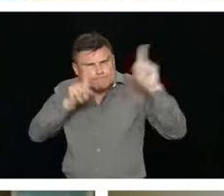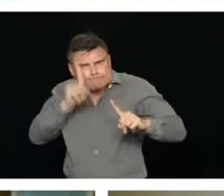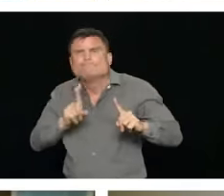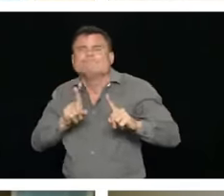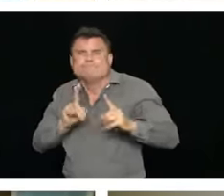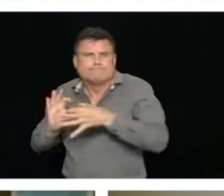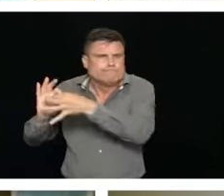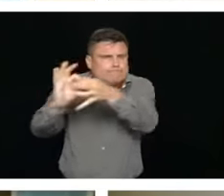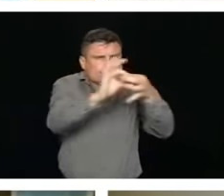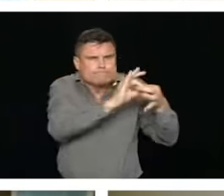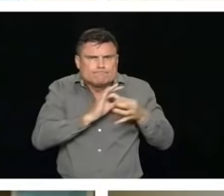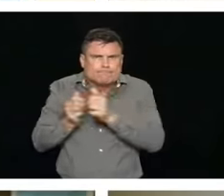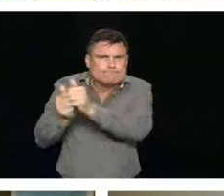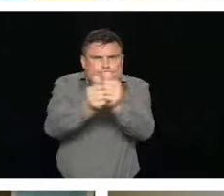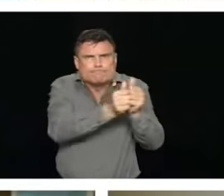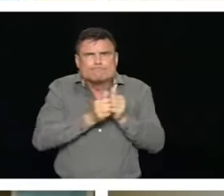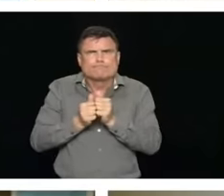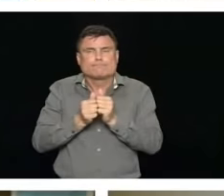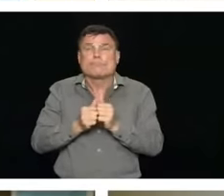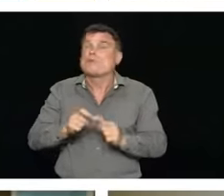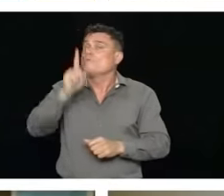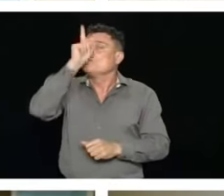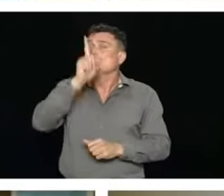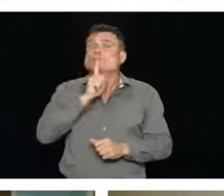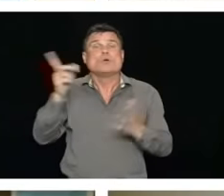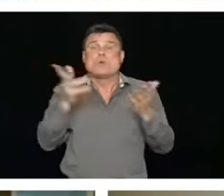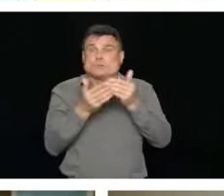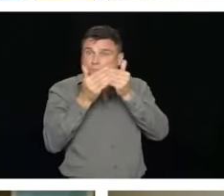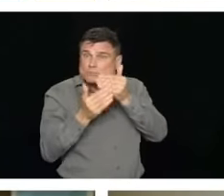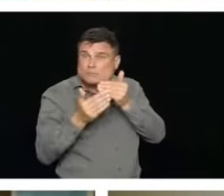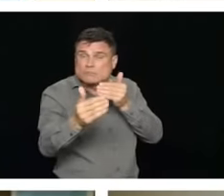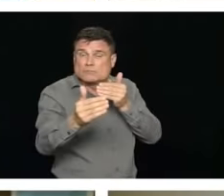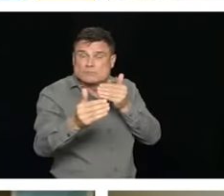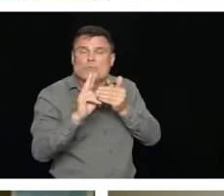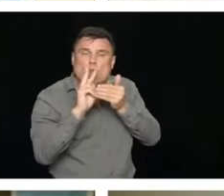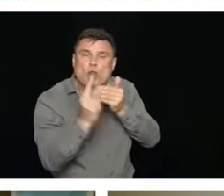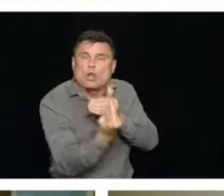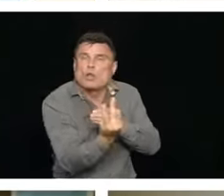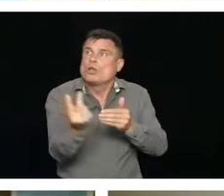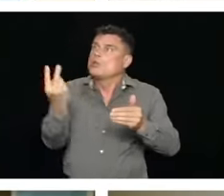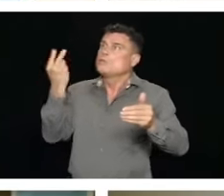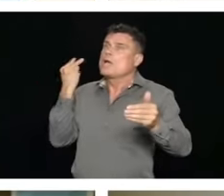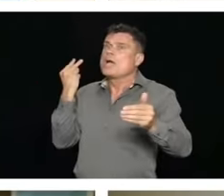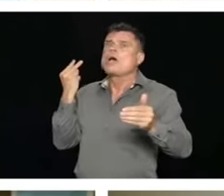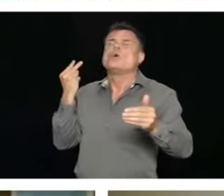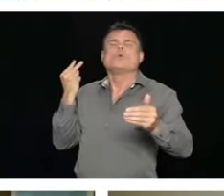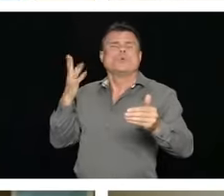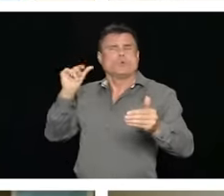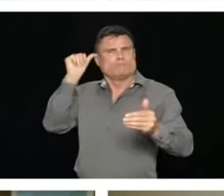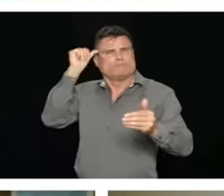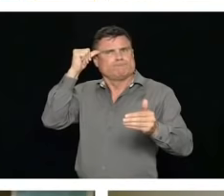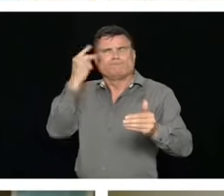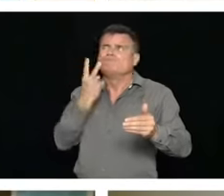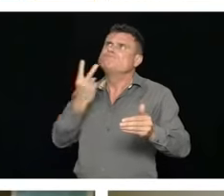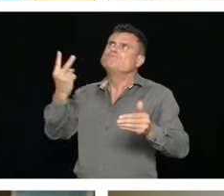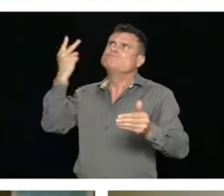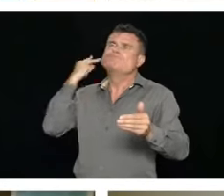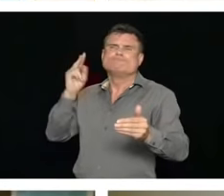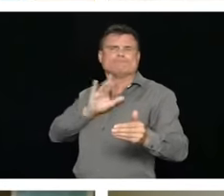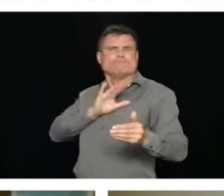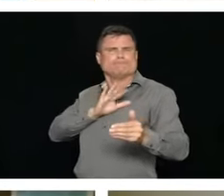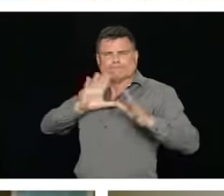about that, remembering how we as British Columbians stepped up, rallied together, worked together to flatten the curve and keep our communities safe.